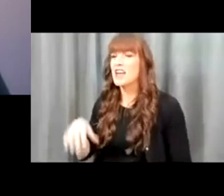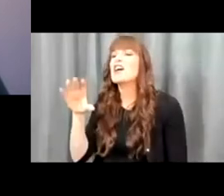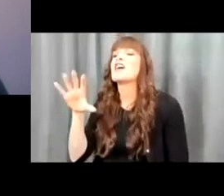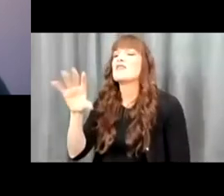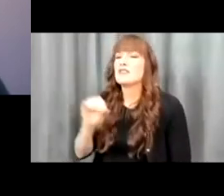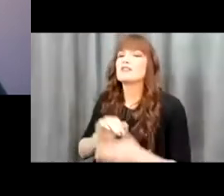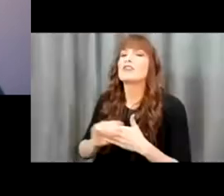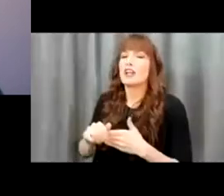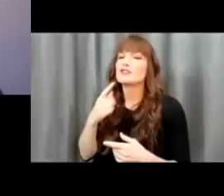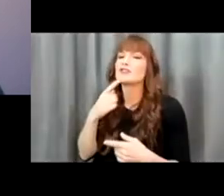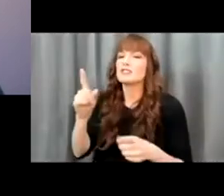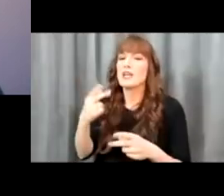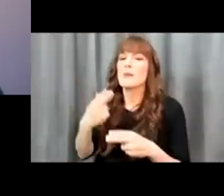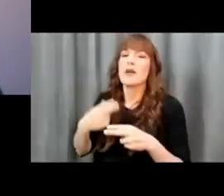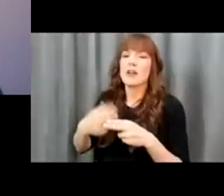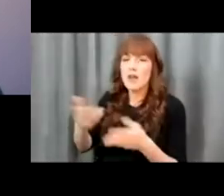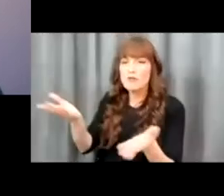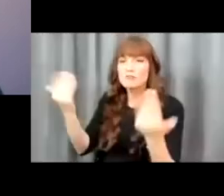if you shout me out.